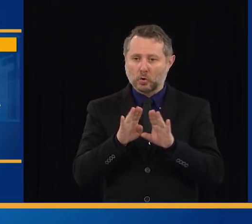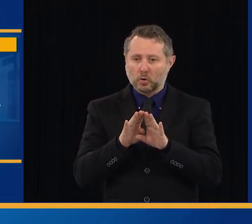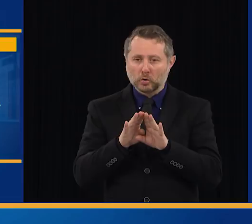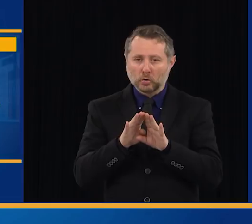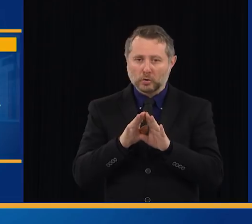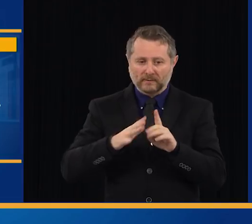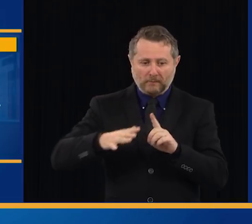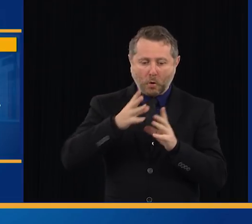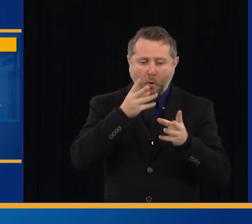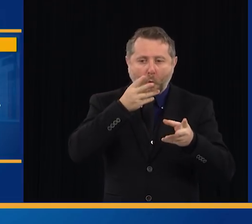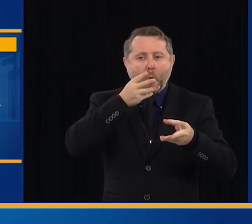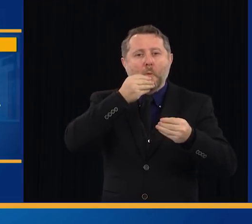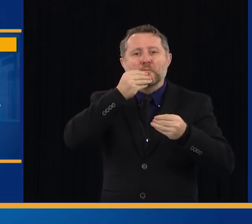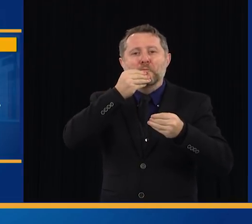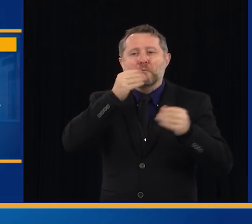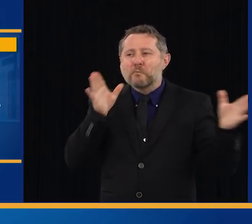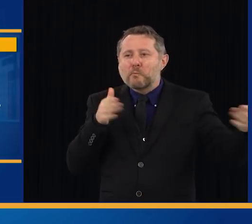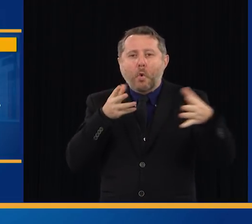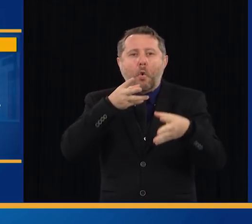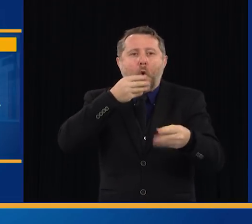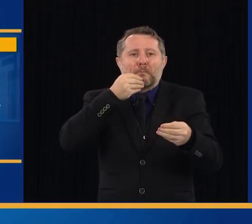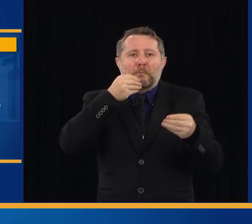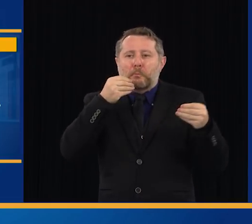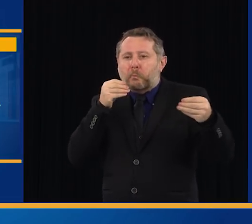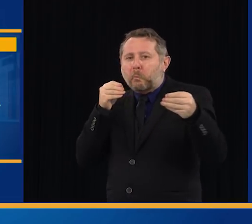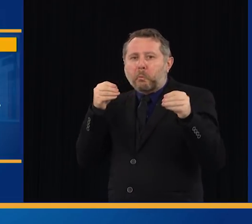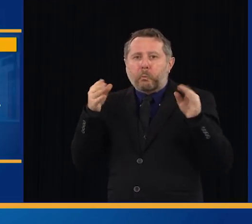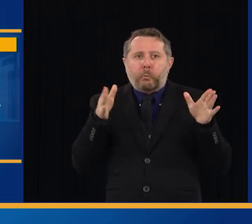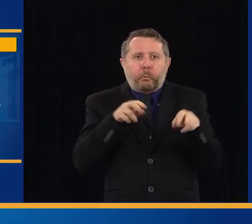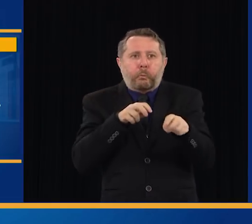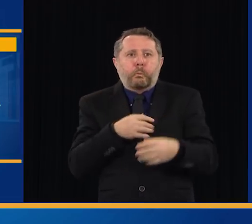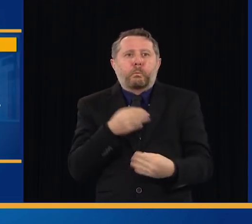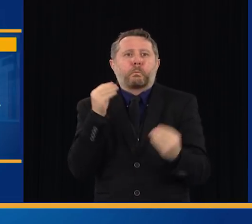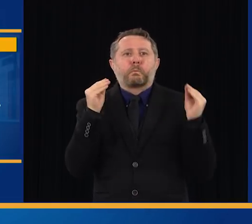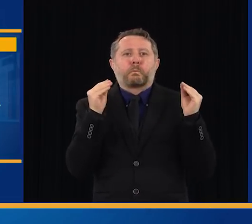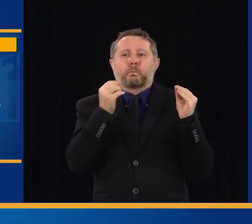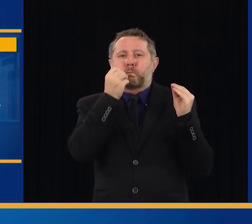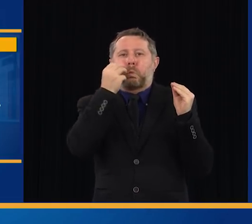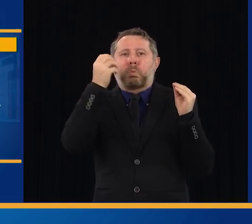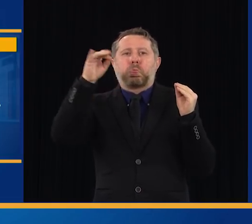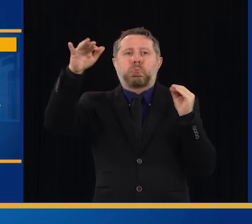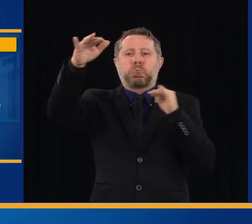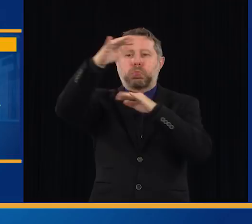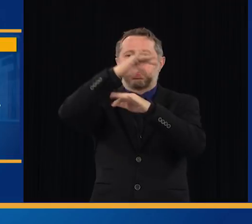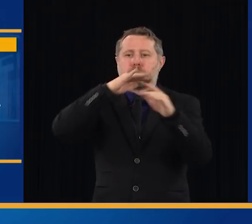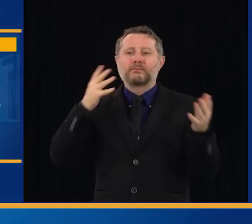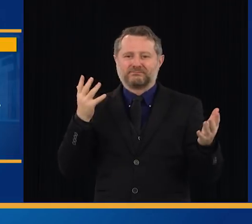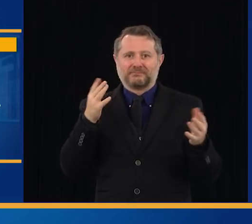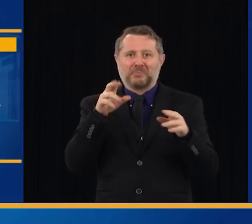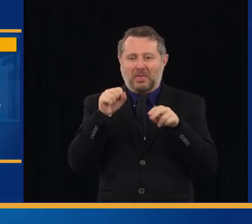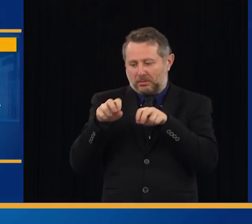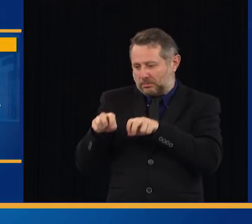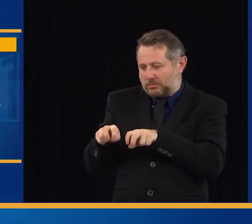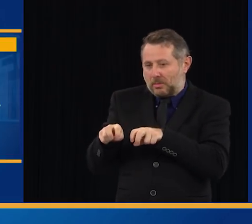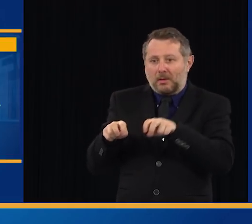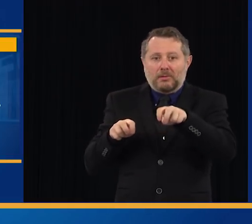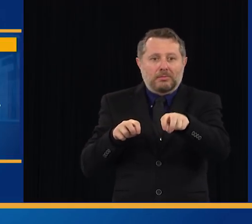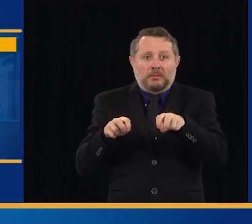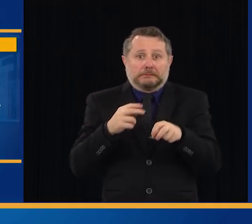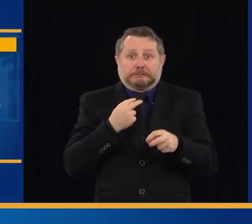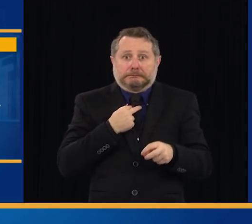definition. You're the front seat of a car to a back seat of a car. You're one seat in a bus to another seat in a bus. This is